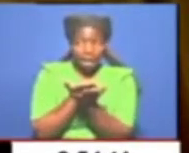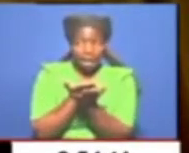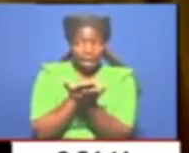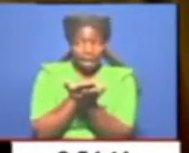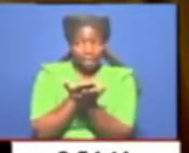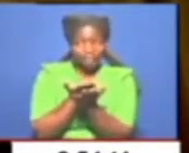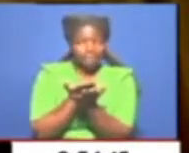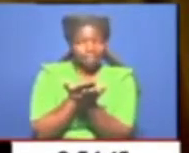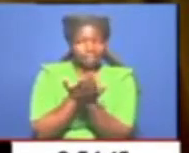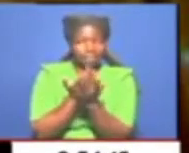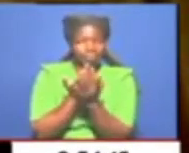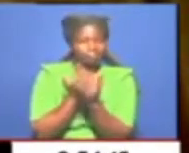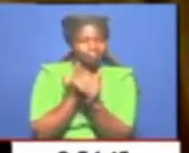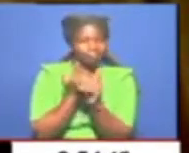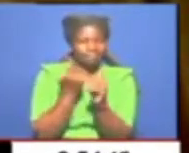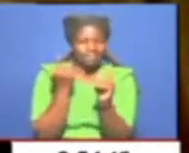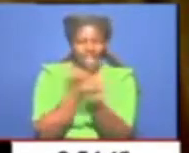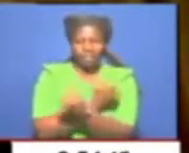for.